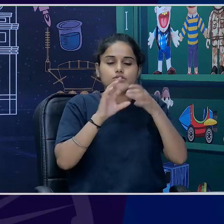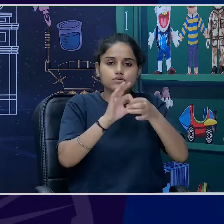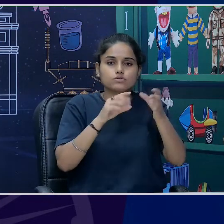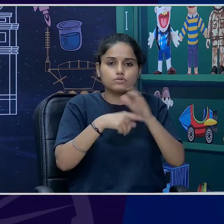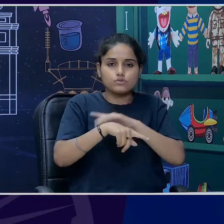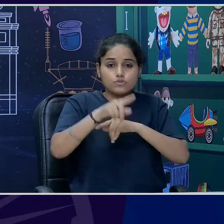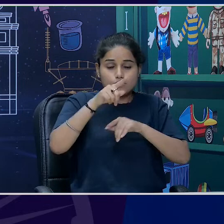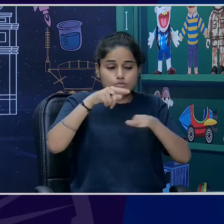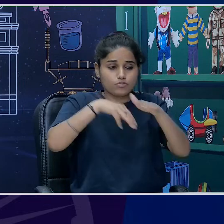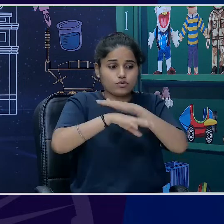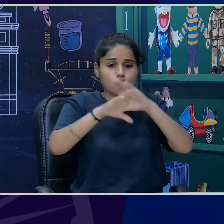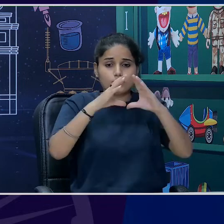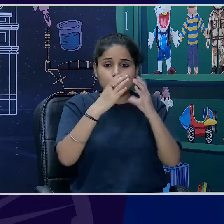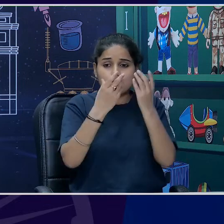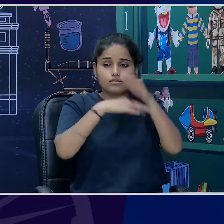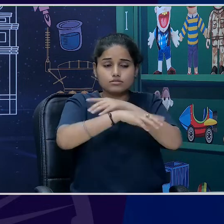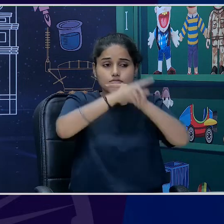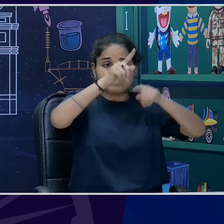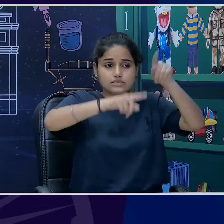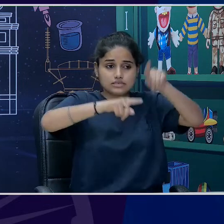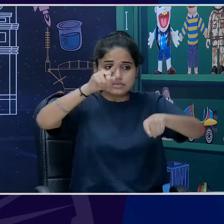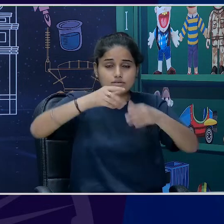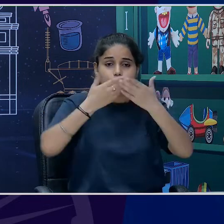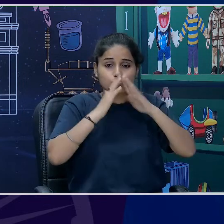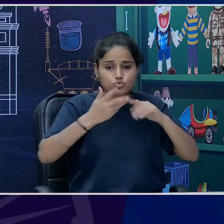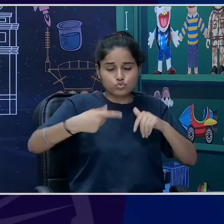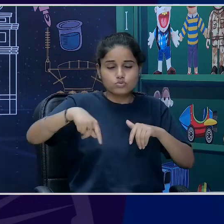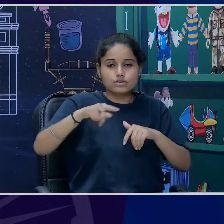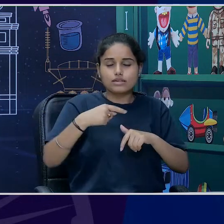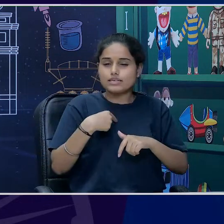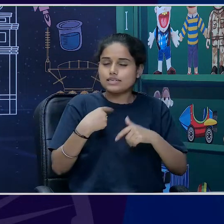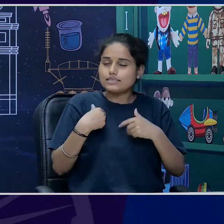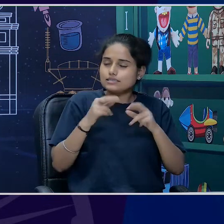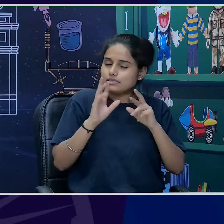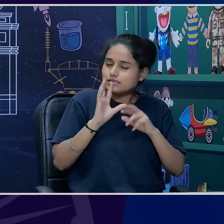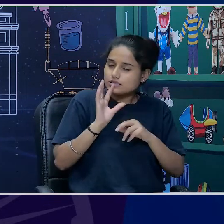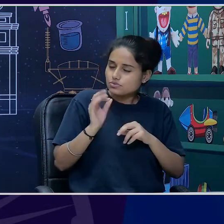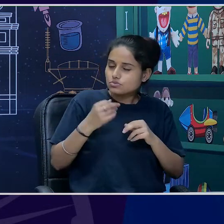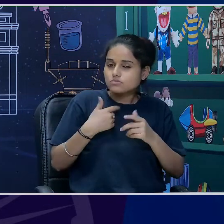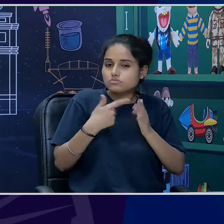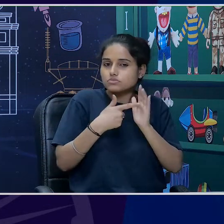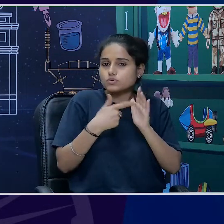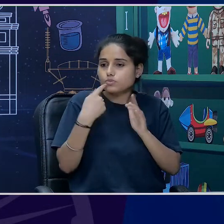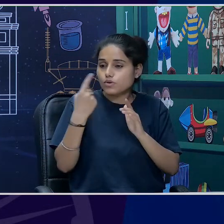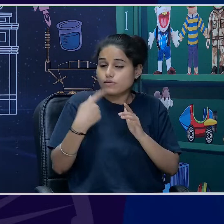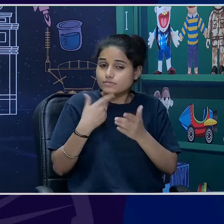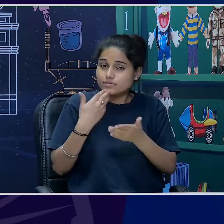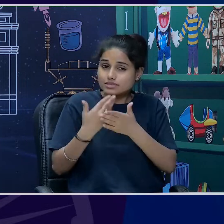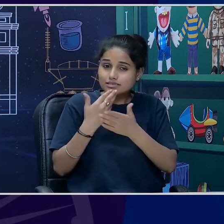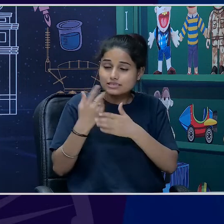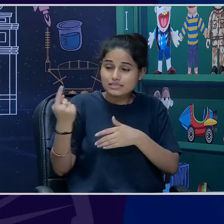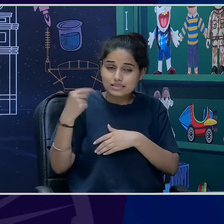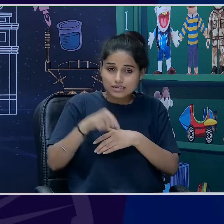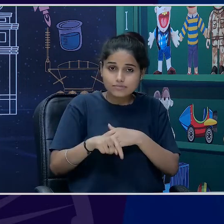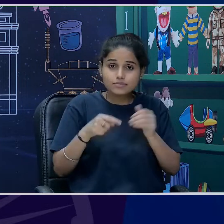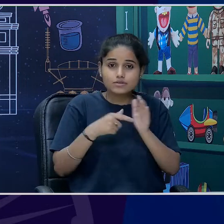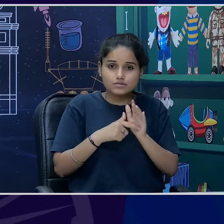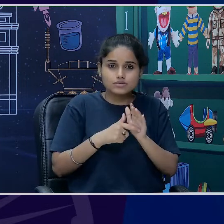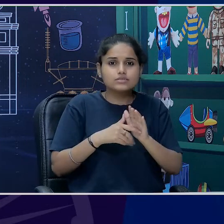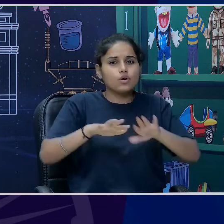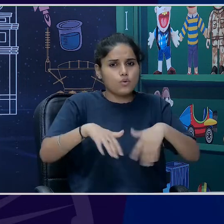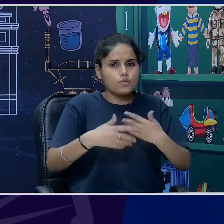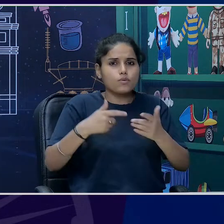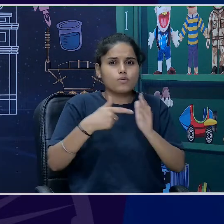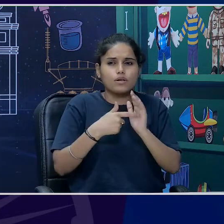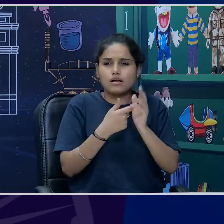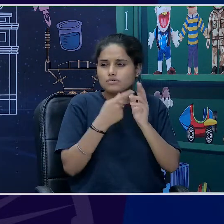diversified classroom. Sure. And I really thank you, Supratika ji, for not just being here with us, but the